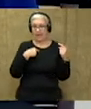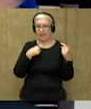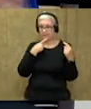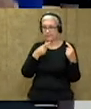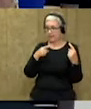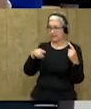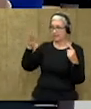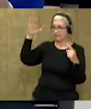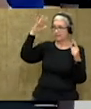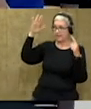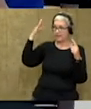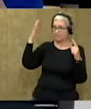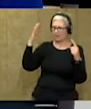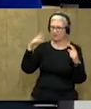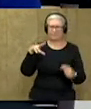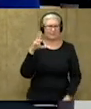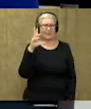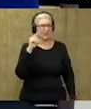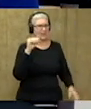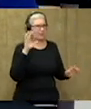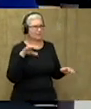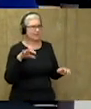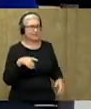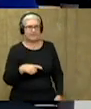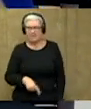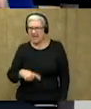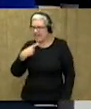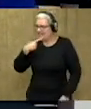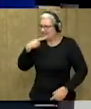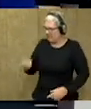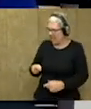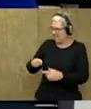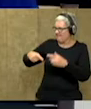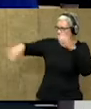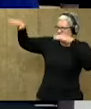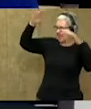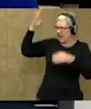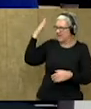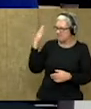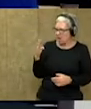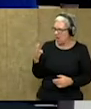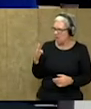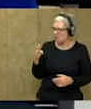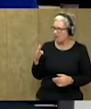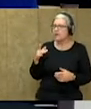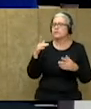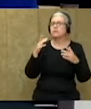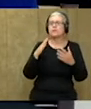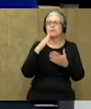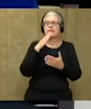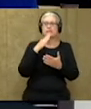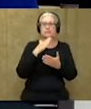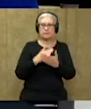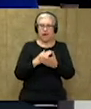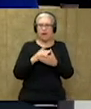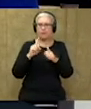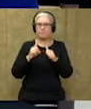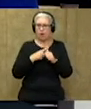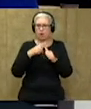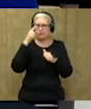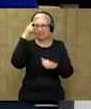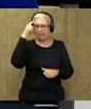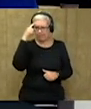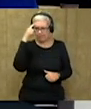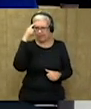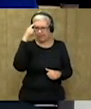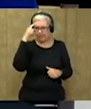like that, then you can see how that can escalate just because we're not respecting the other person's view. So we need to stop and think, how am I going to